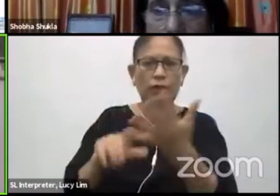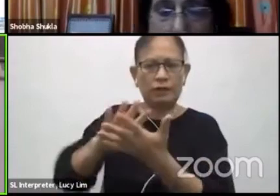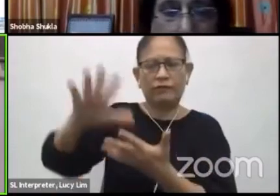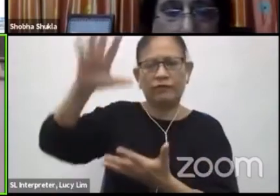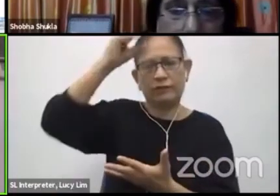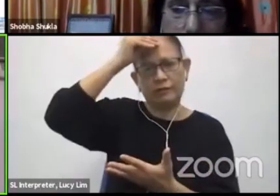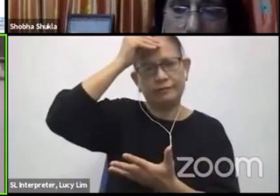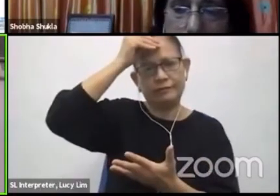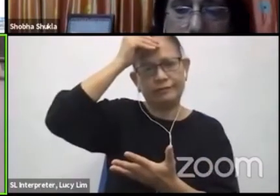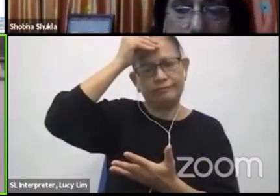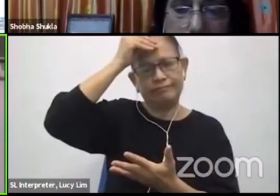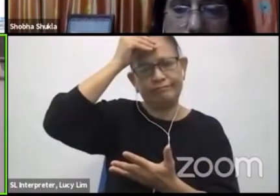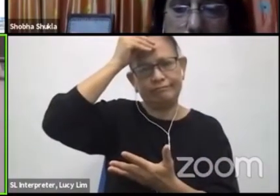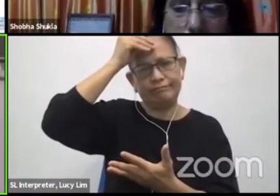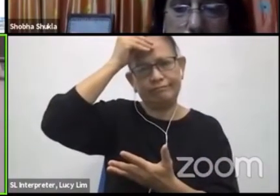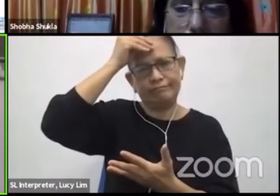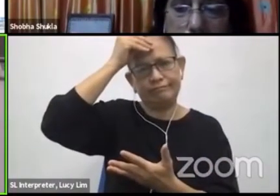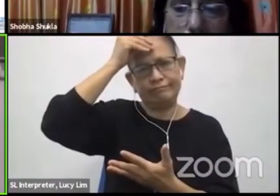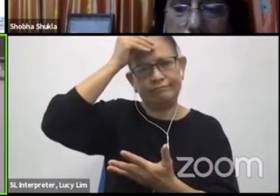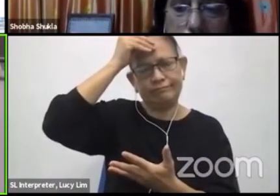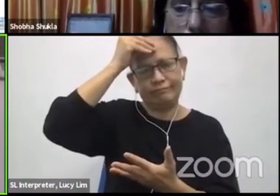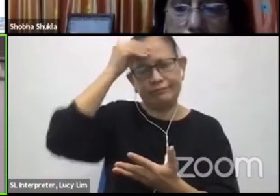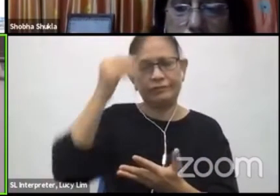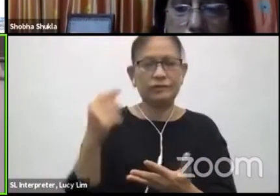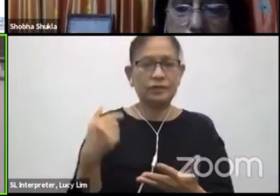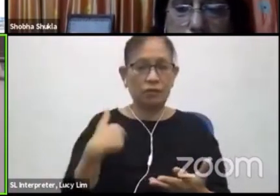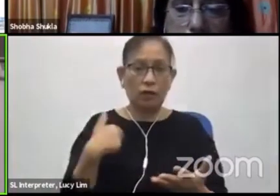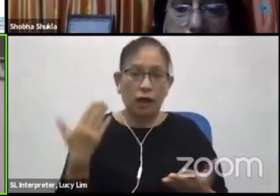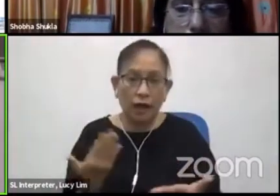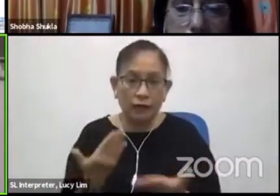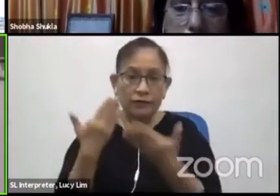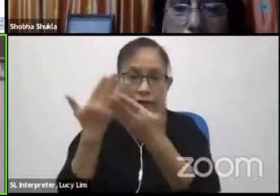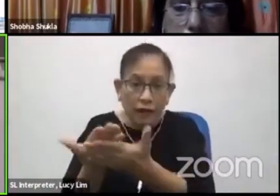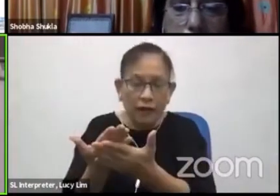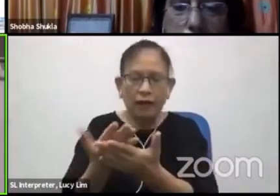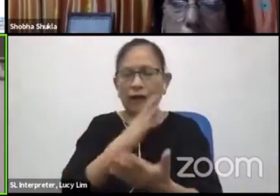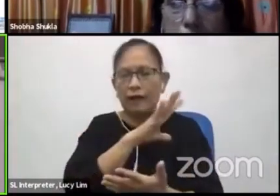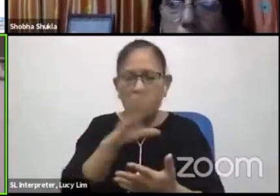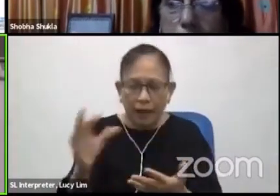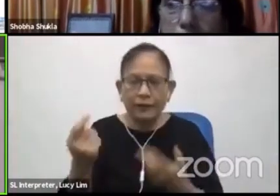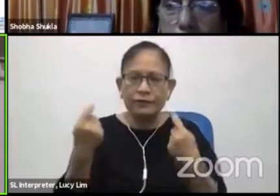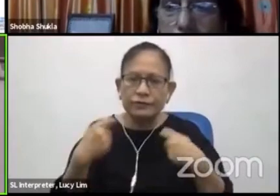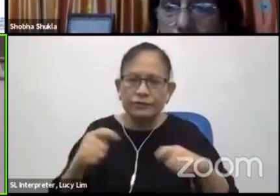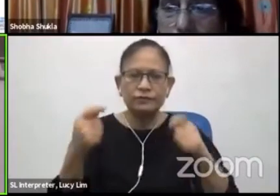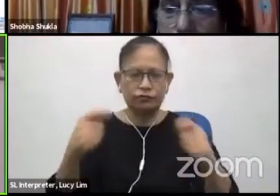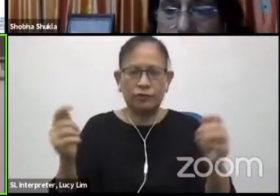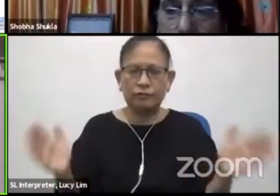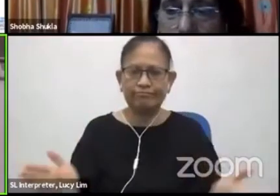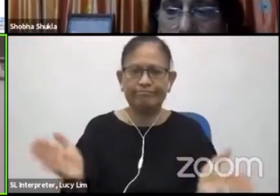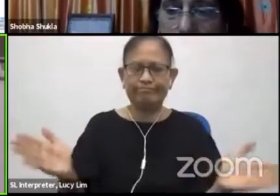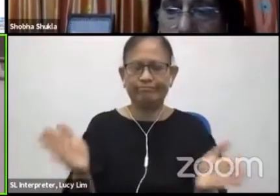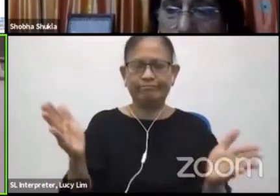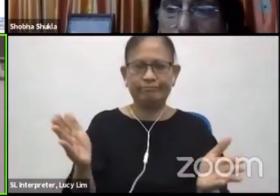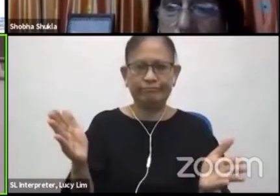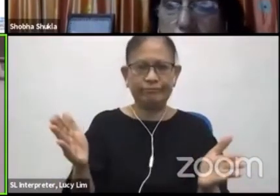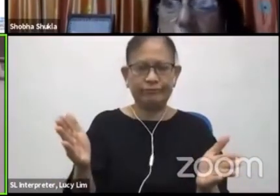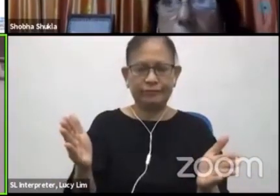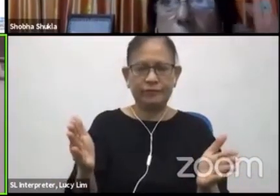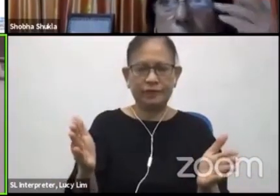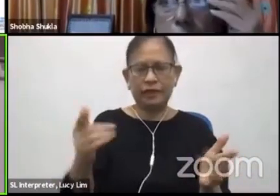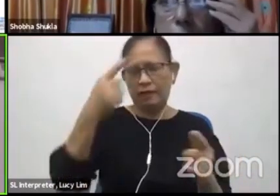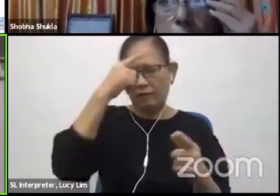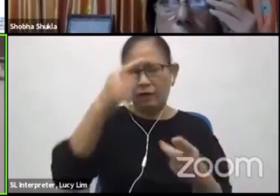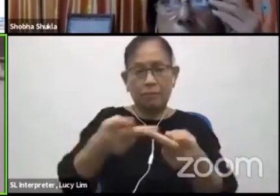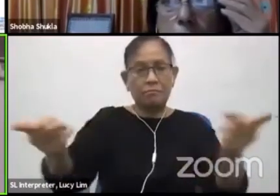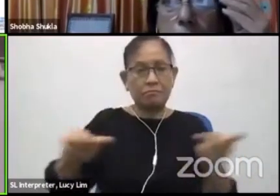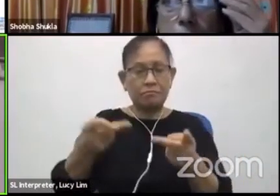So what I would recommend, and what we're trying to actually build at TYPF, is spaces for reflections